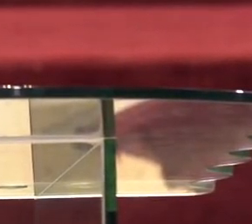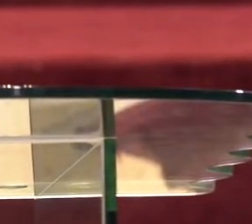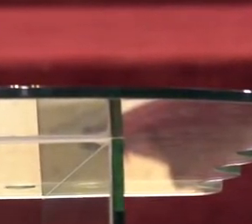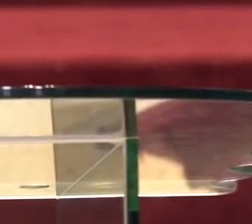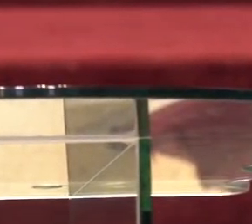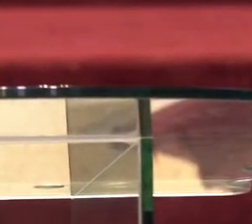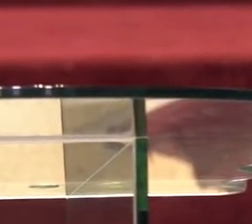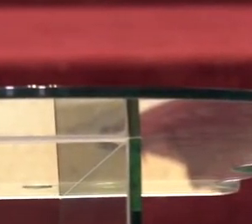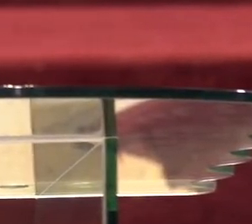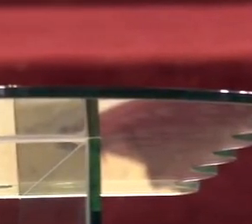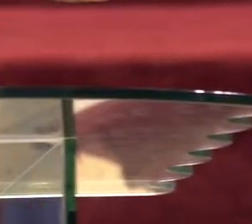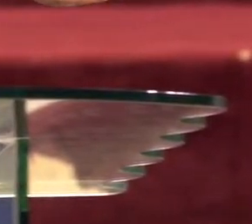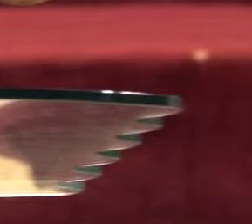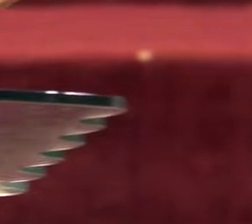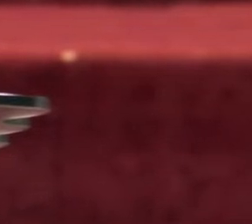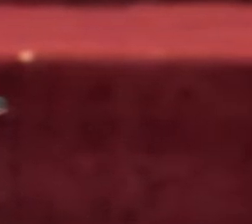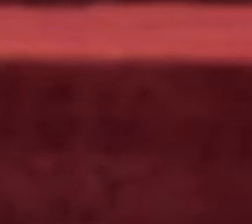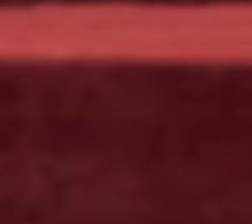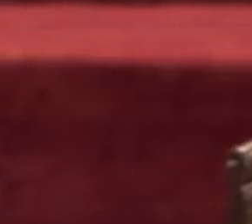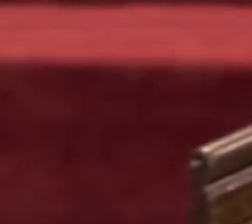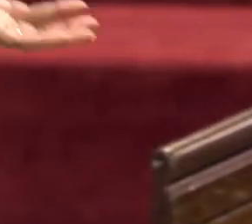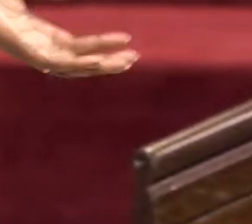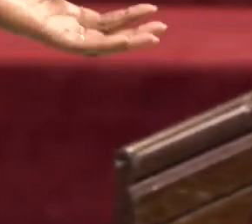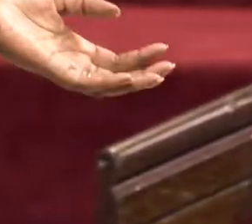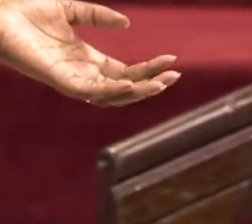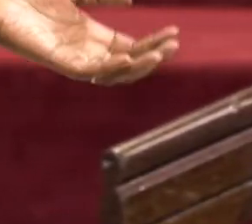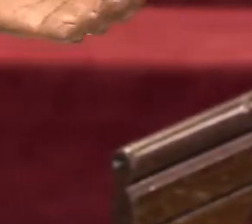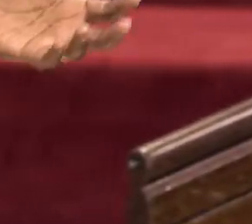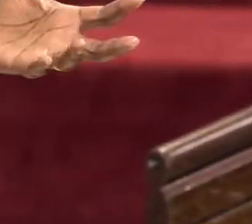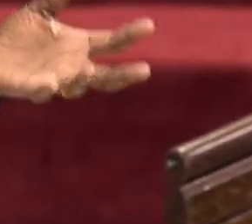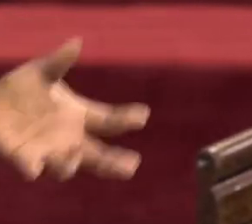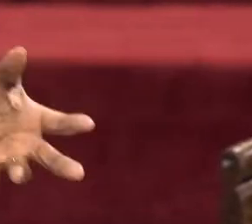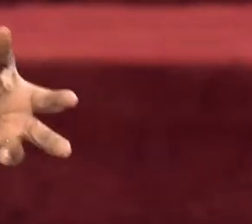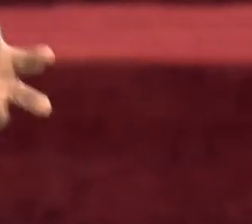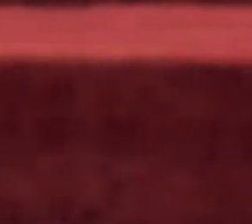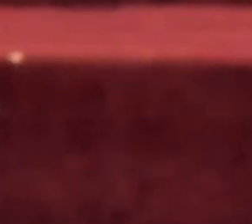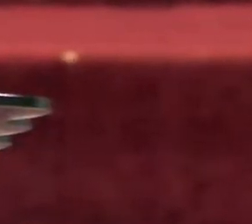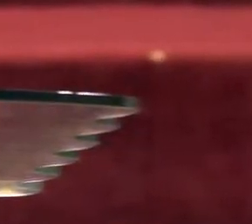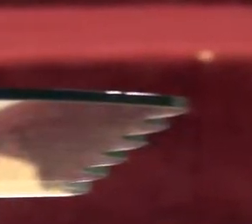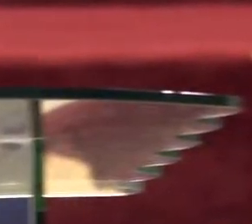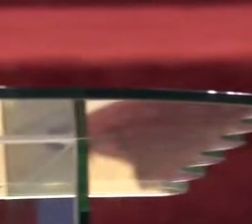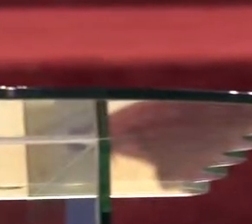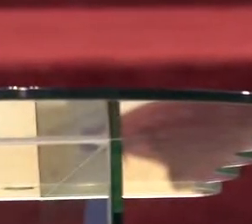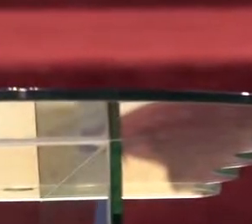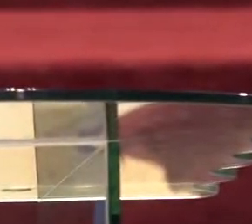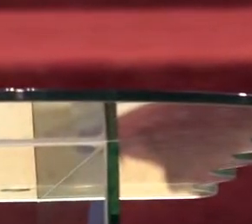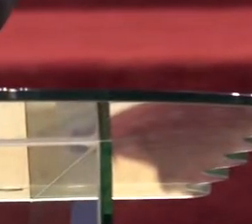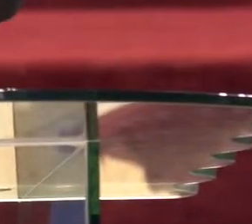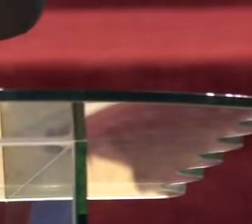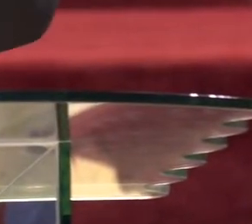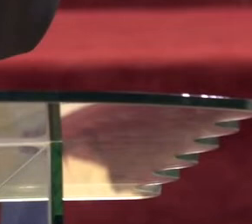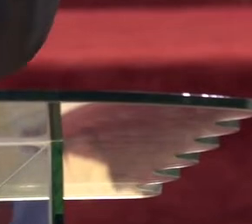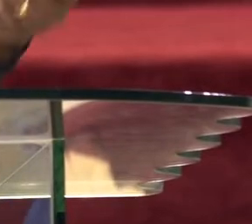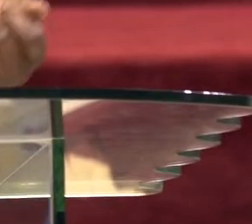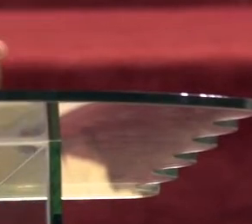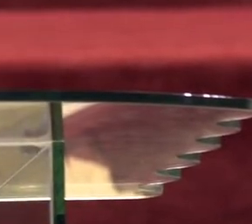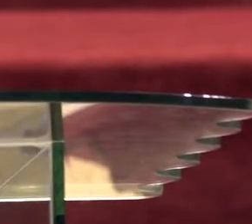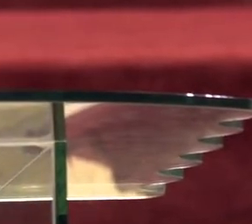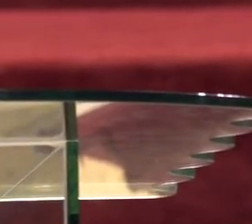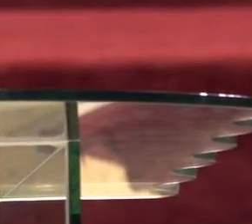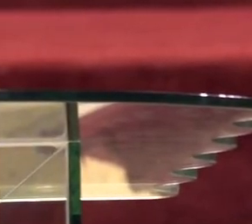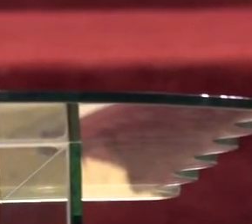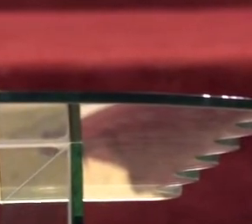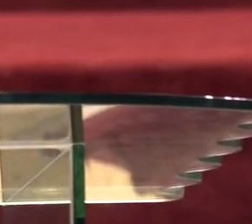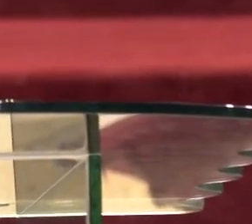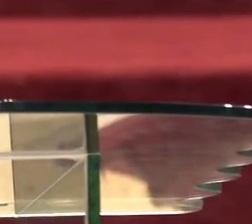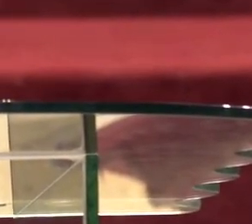I thank God for the rain. Isn't it wonderful that the Lord has given us rain in this season? Amen. We just